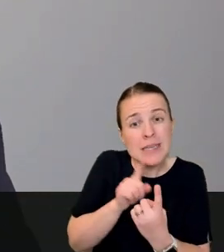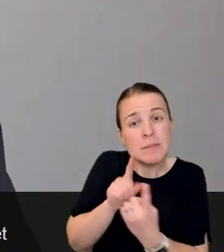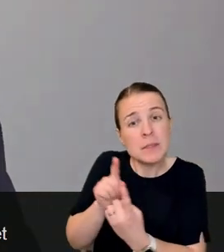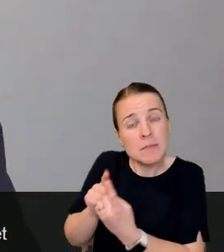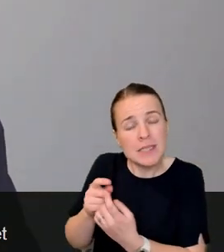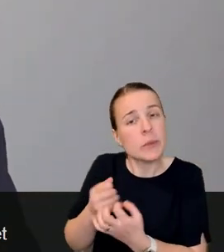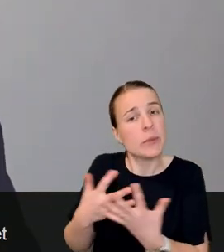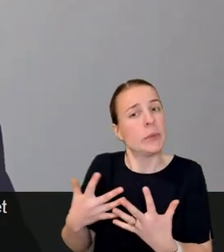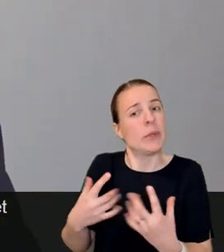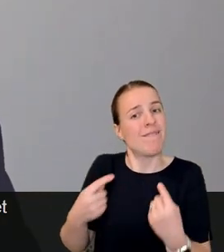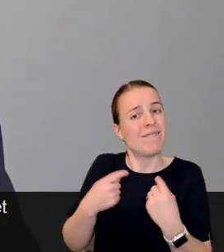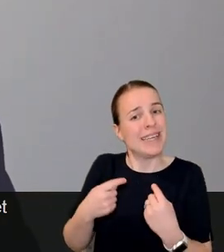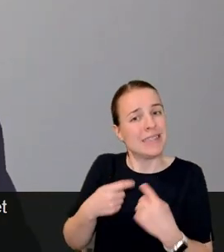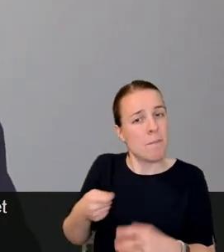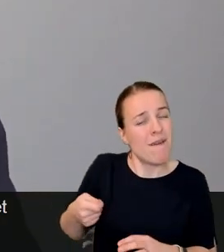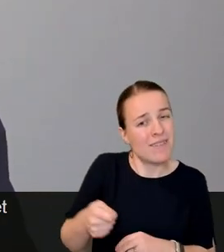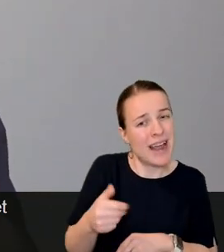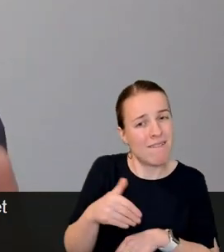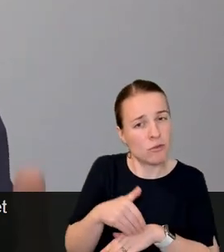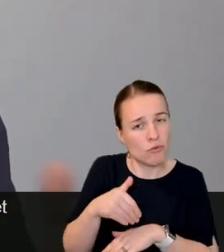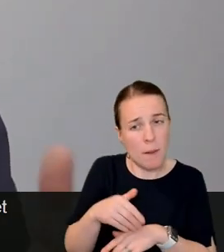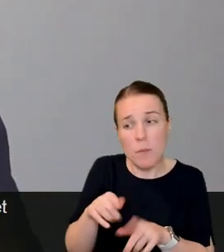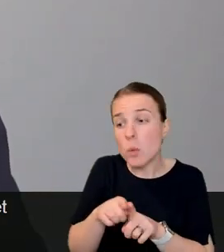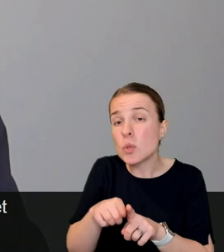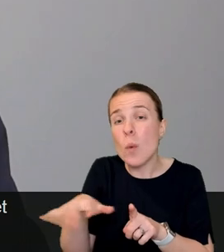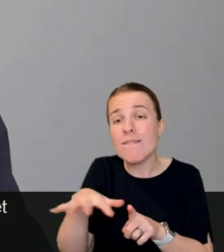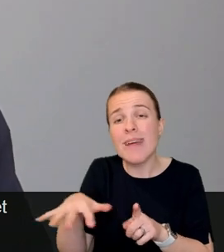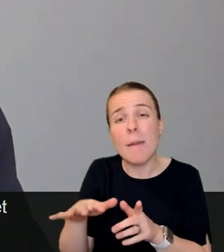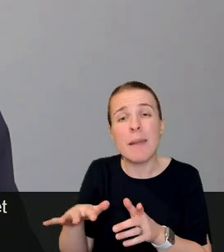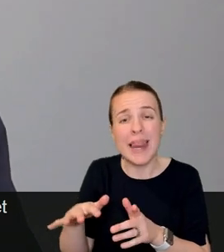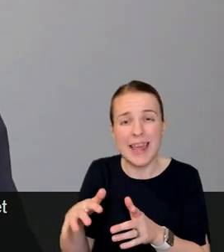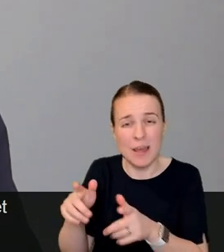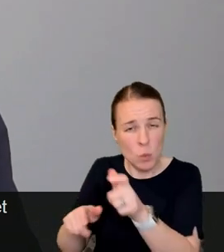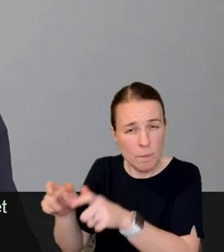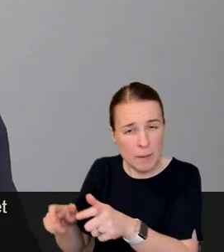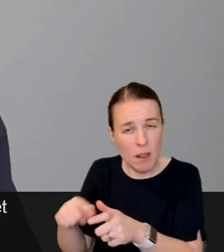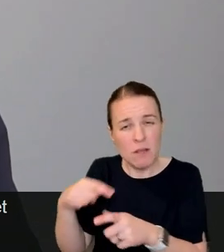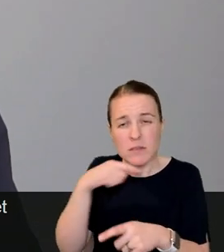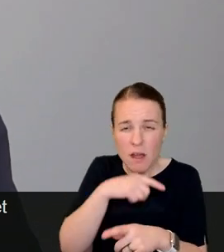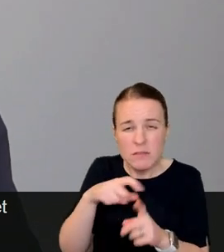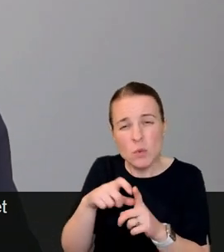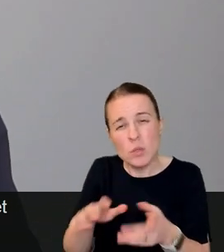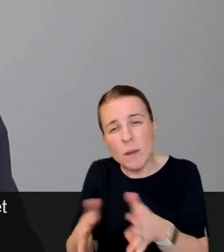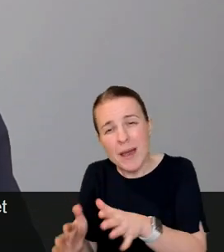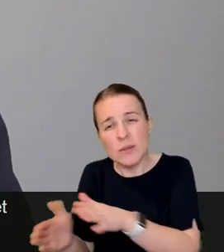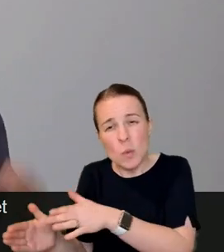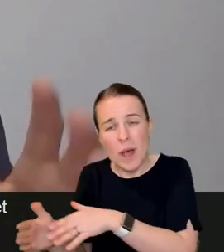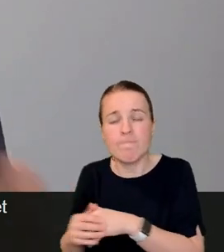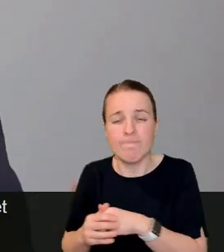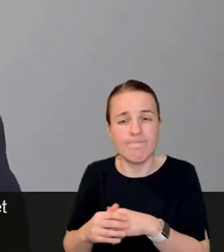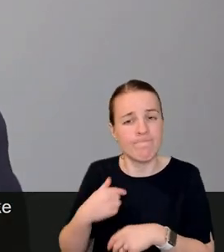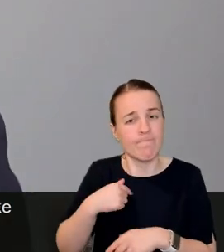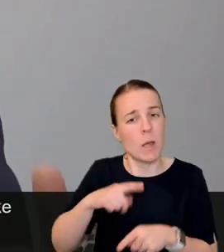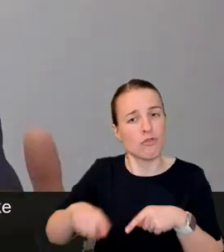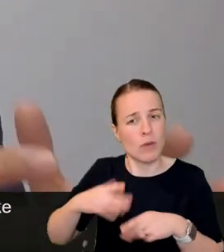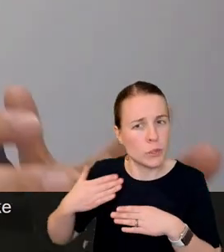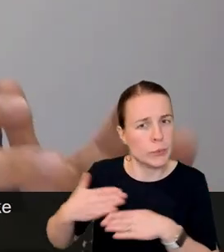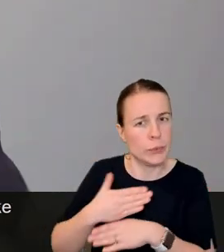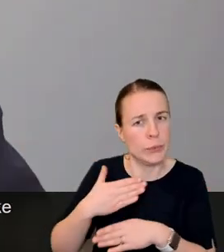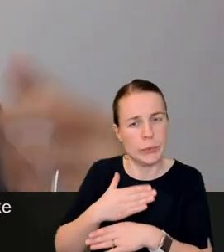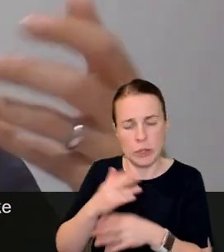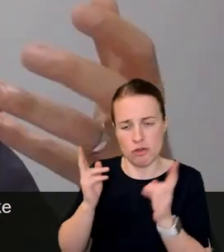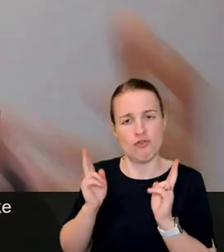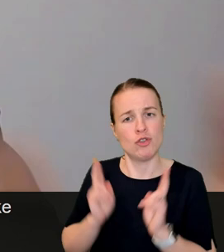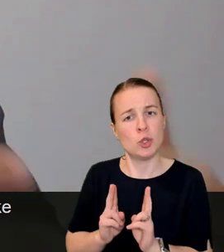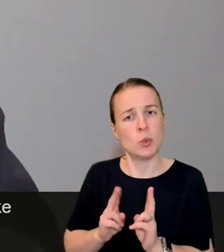bereaved families, and it makes me want to redouble my efforts to take action to reduce this. So we in London set